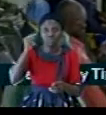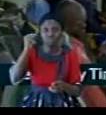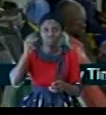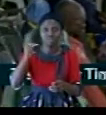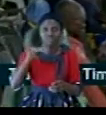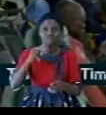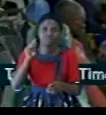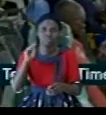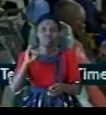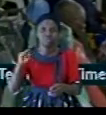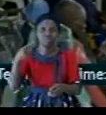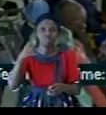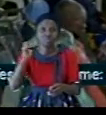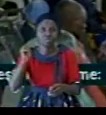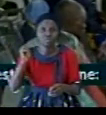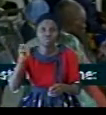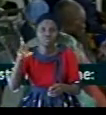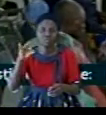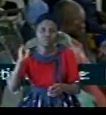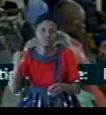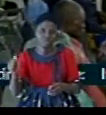Kaduna.